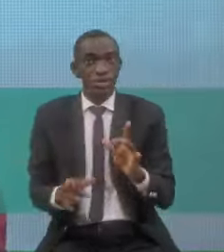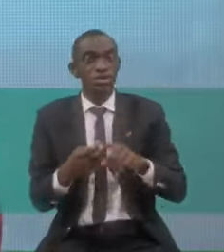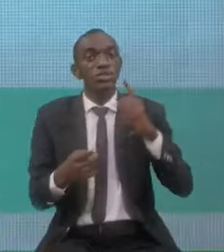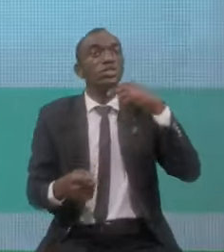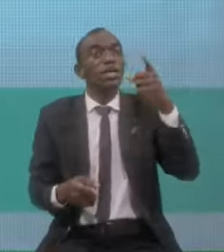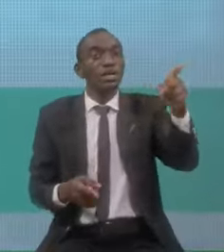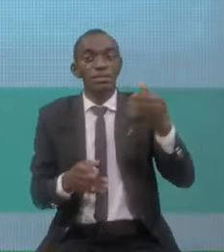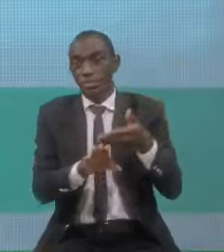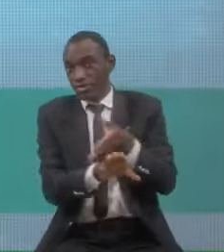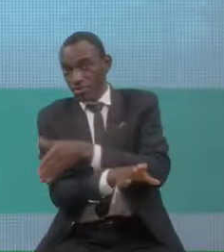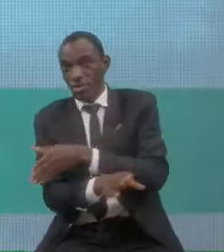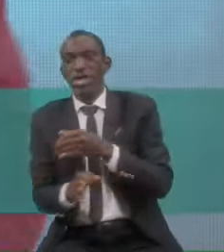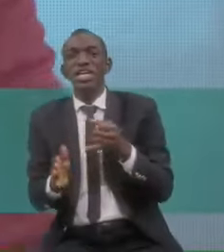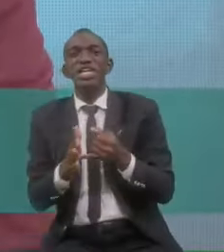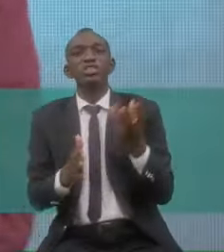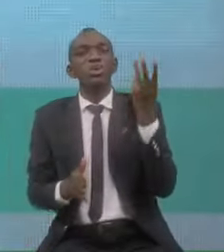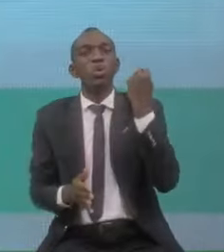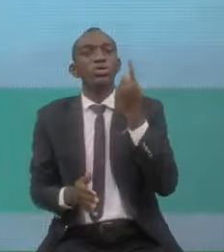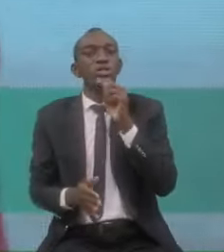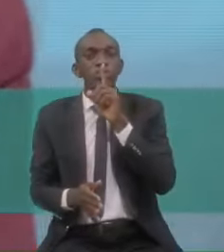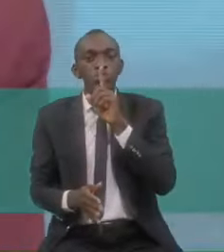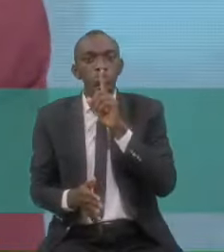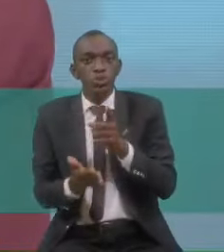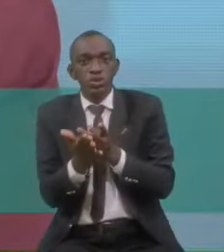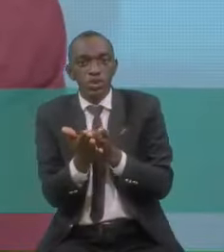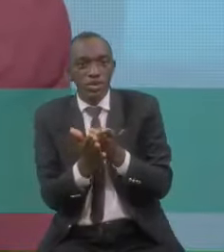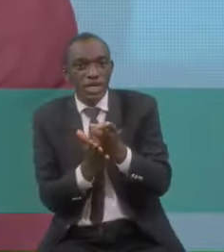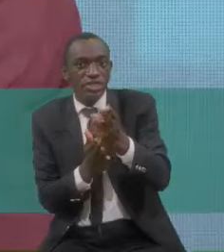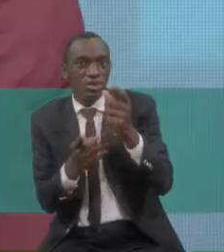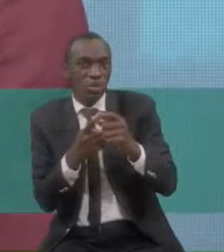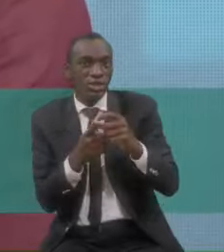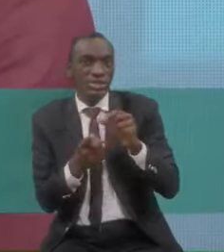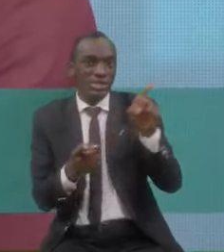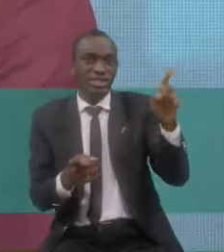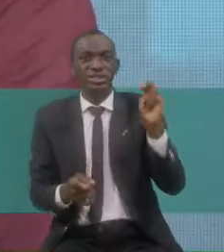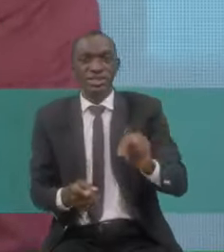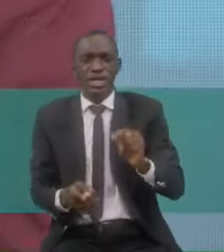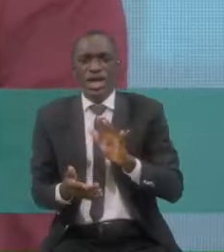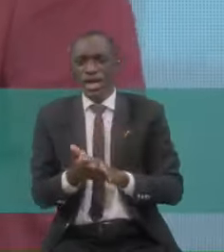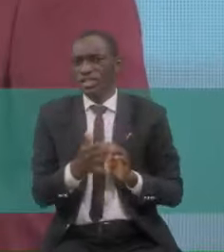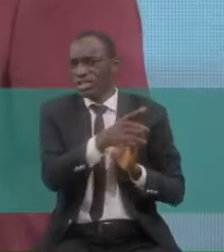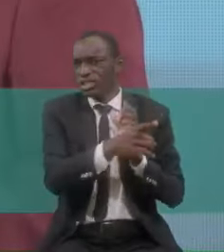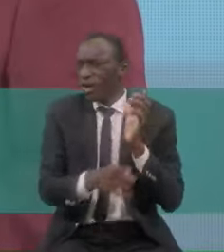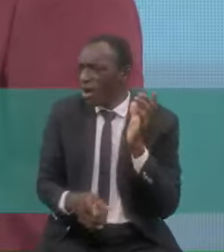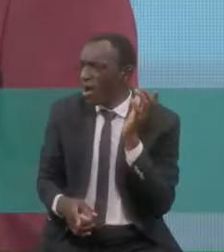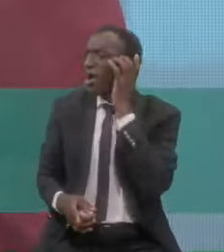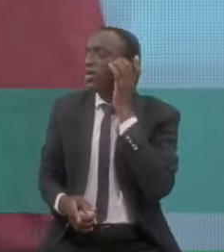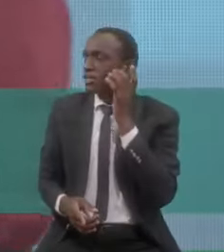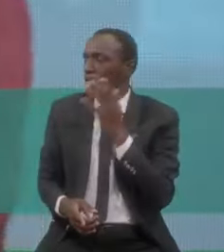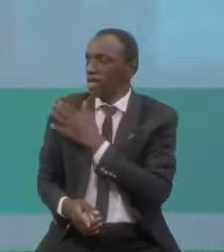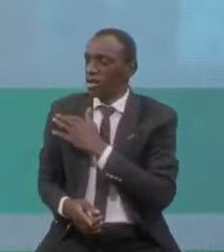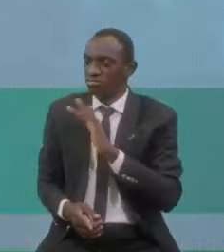truth that he needed, and that truth caught him and drew him and brought